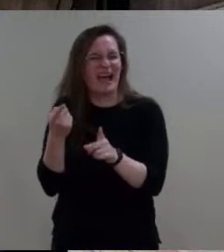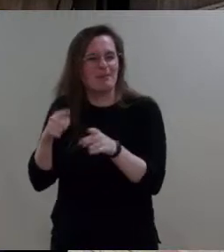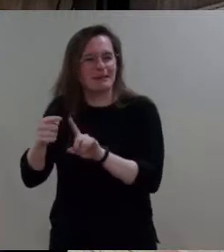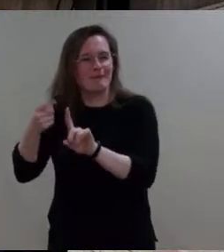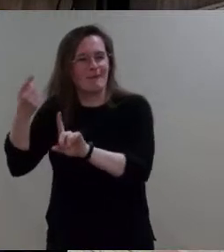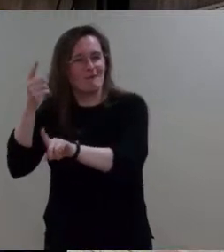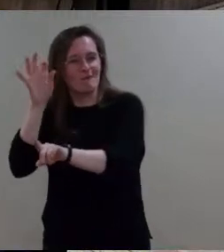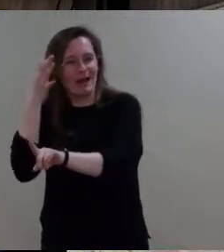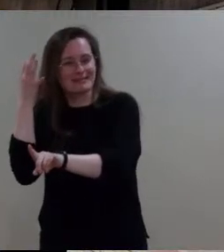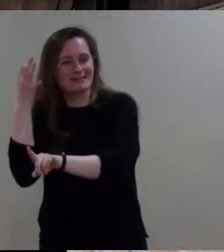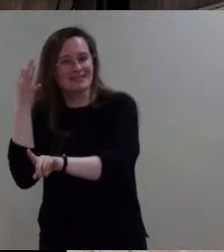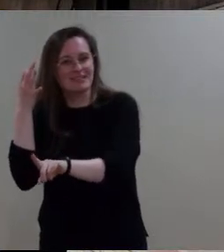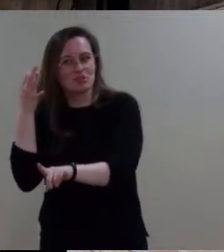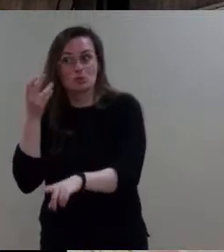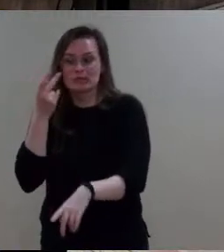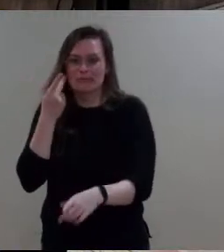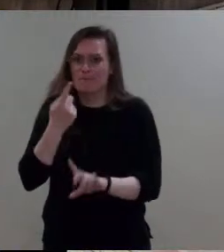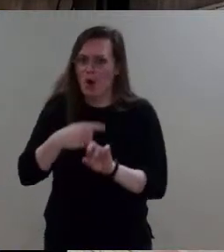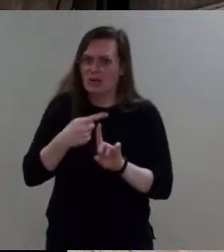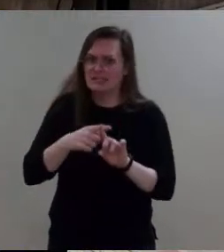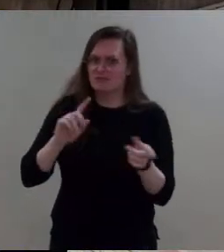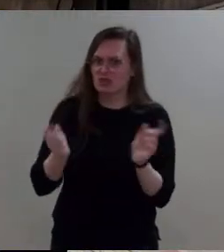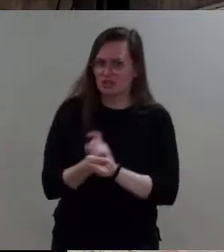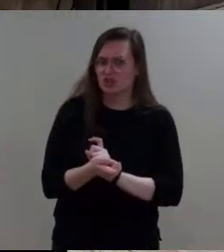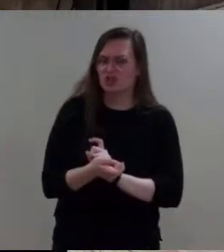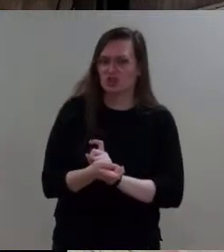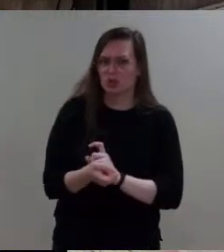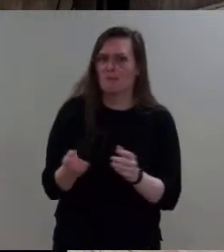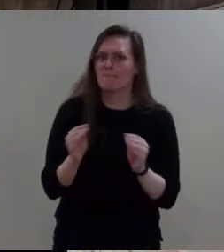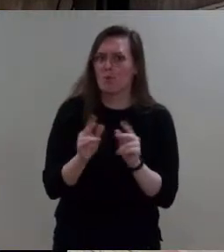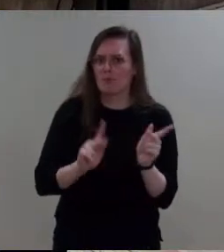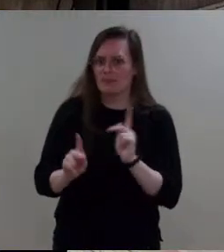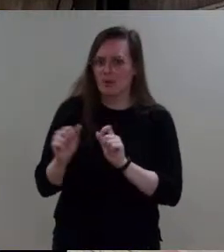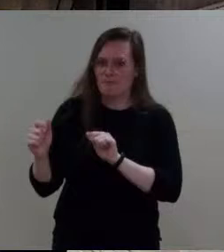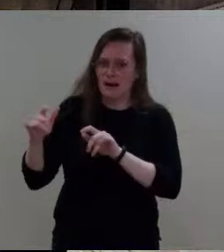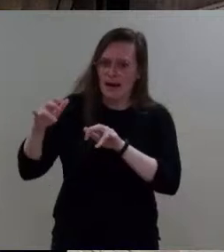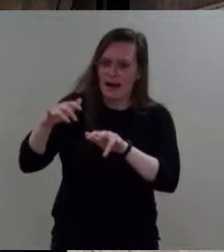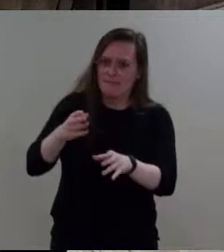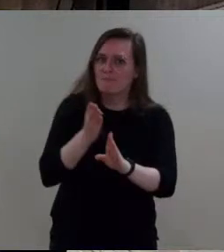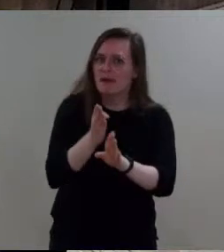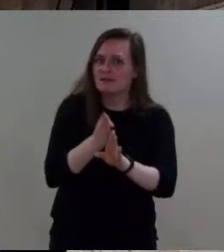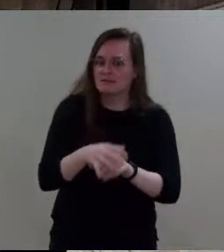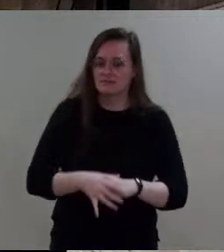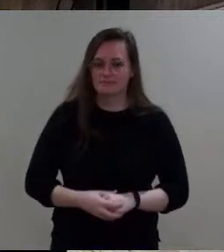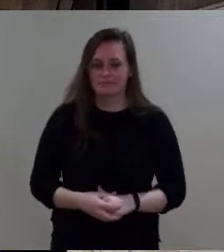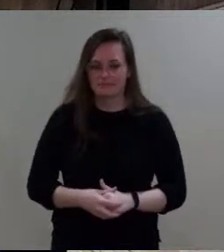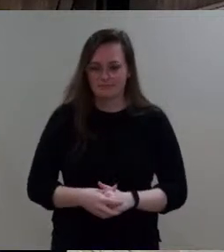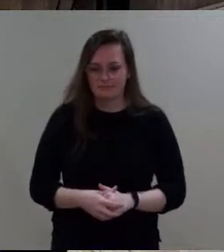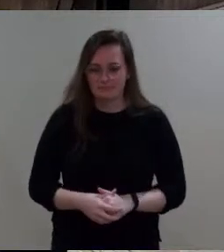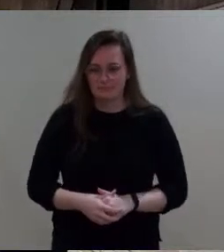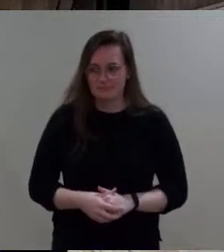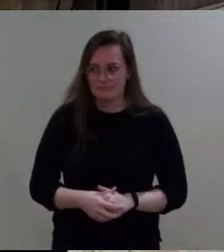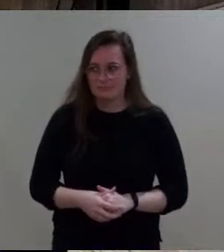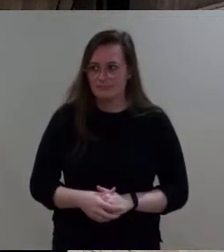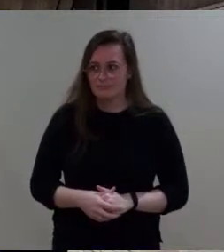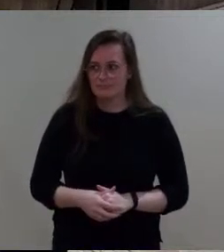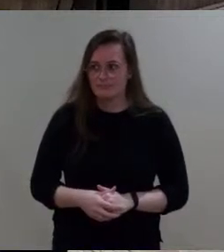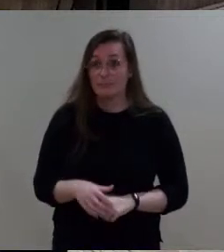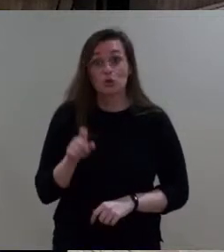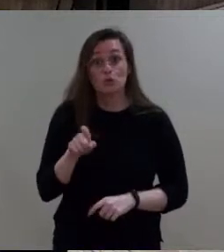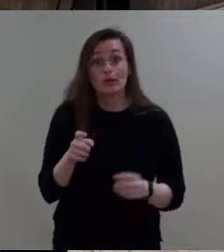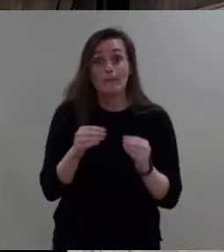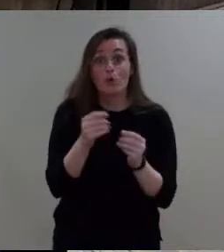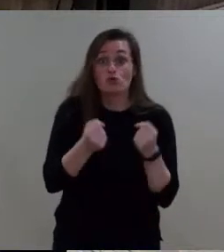their transportation and transit around the city. They also had to put no more buses on or have extra